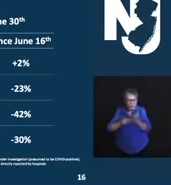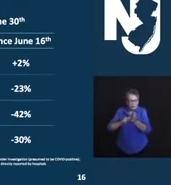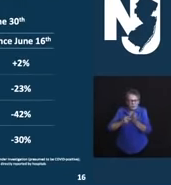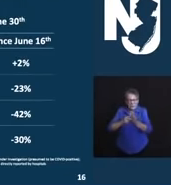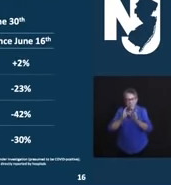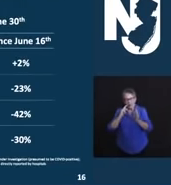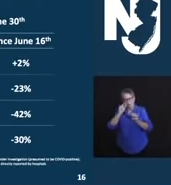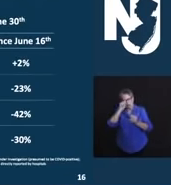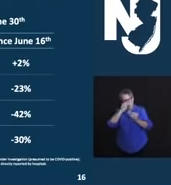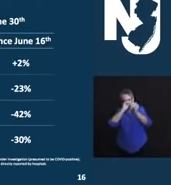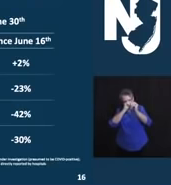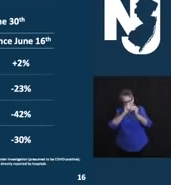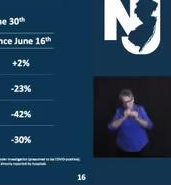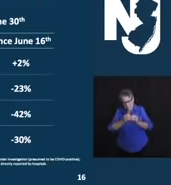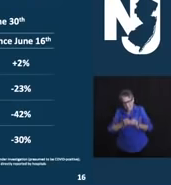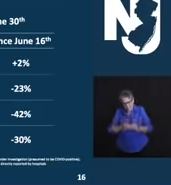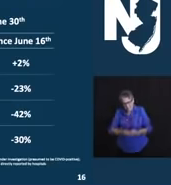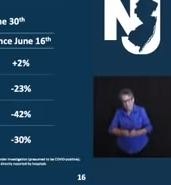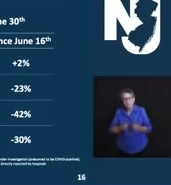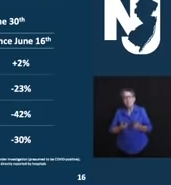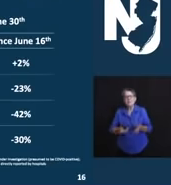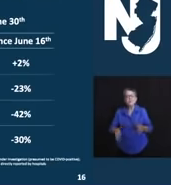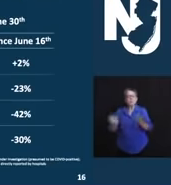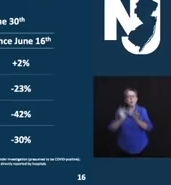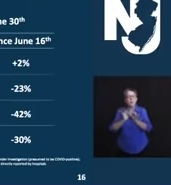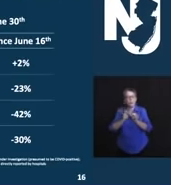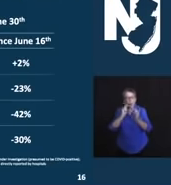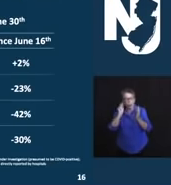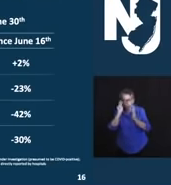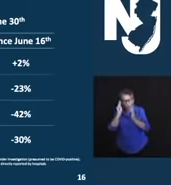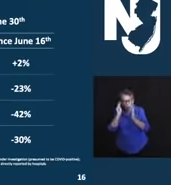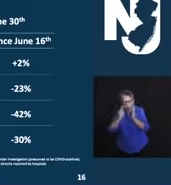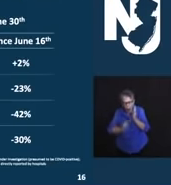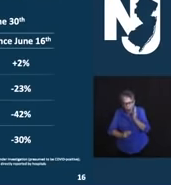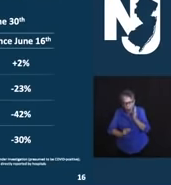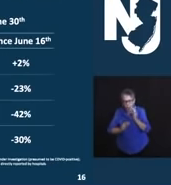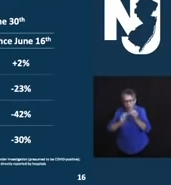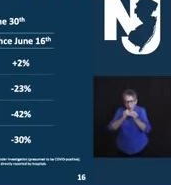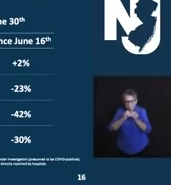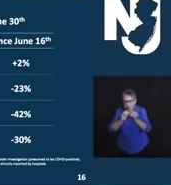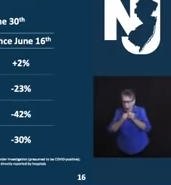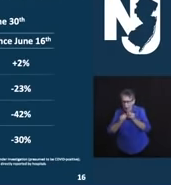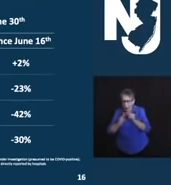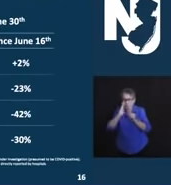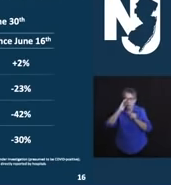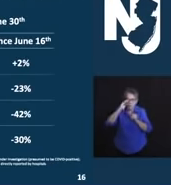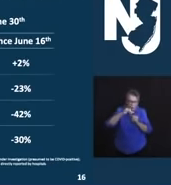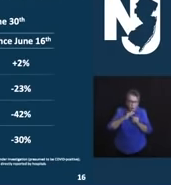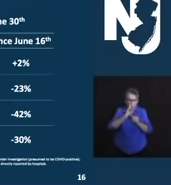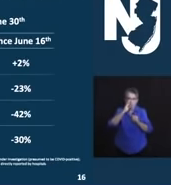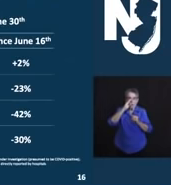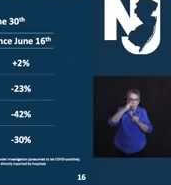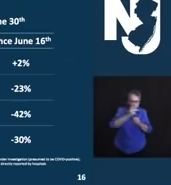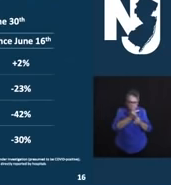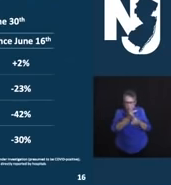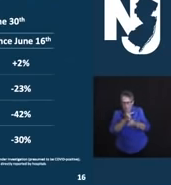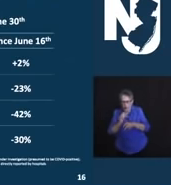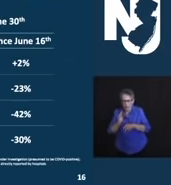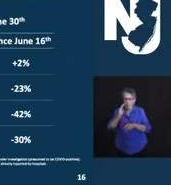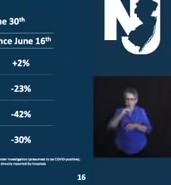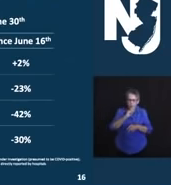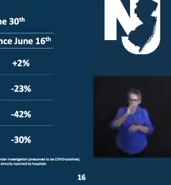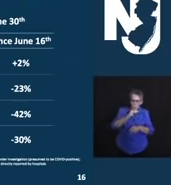having days where the numbers go up. The task for all of us is to make sure that those one-day increases don't turn